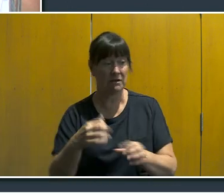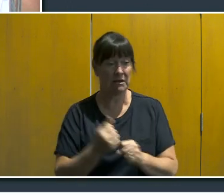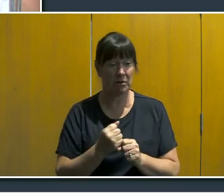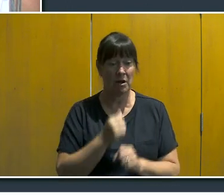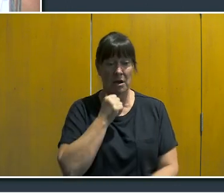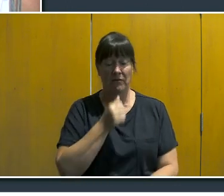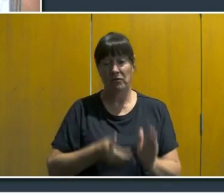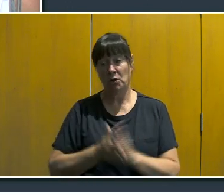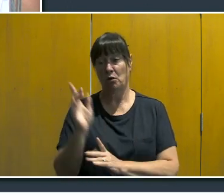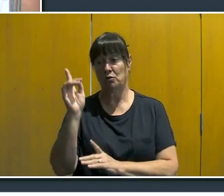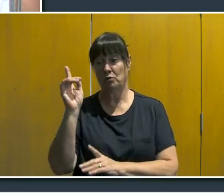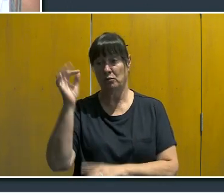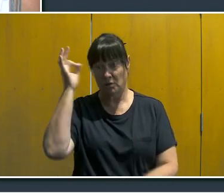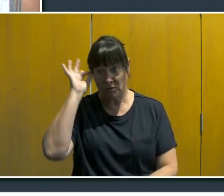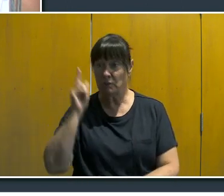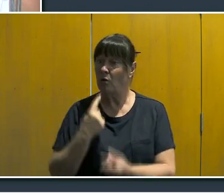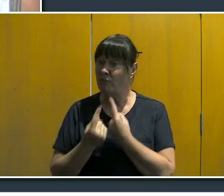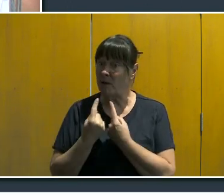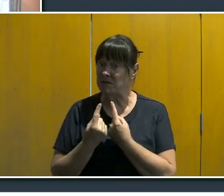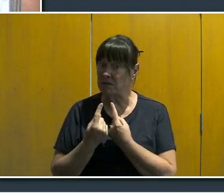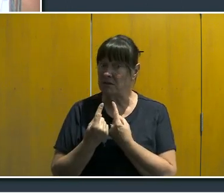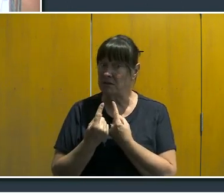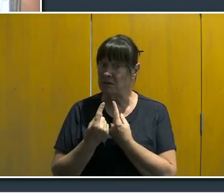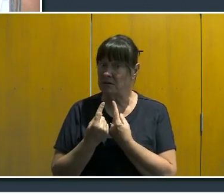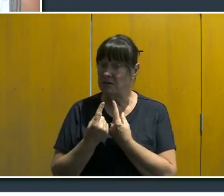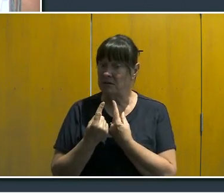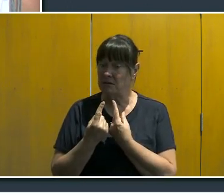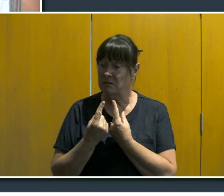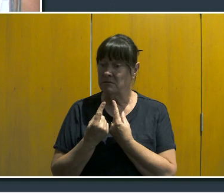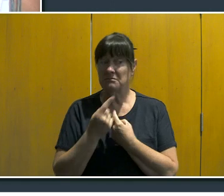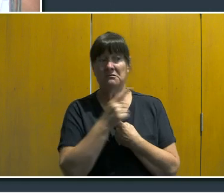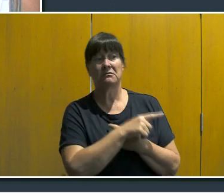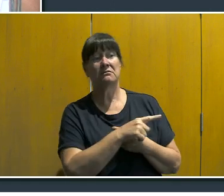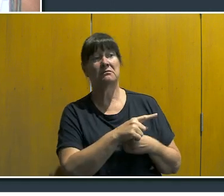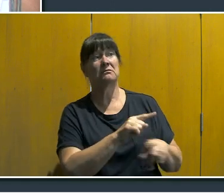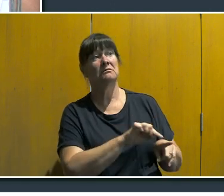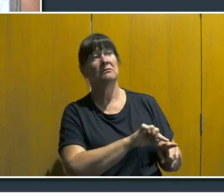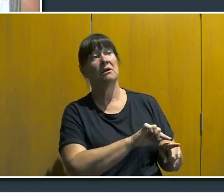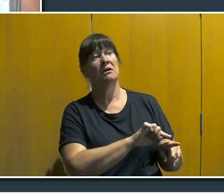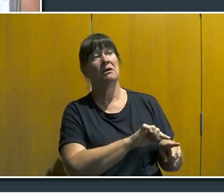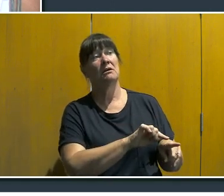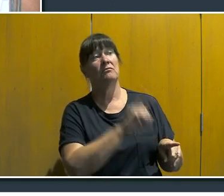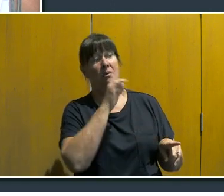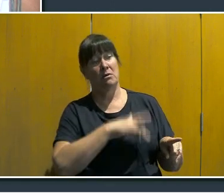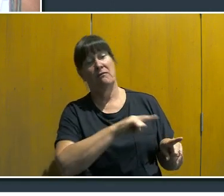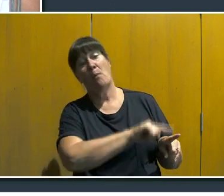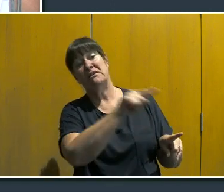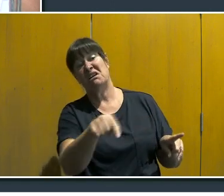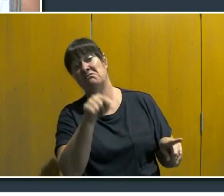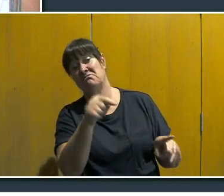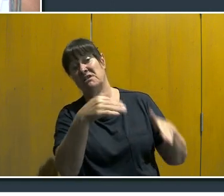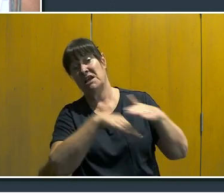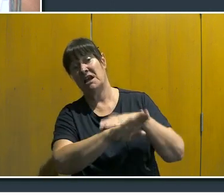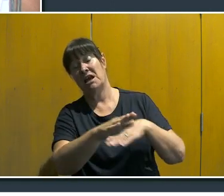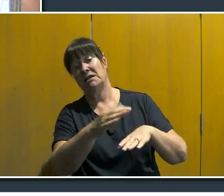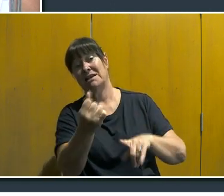to go into council and get some information, opposed to your neighbour across the road who's in Hastings, they'd have to go twice